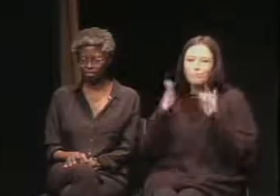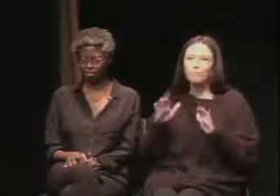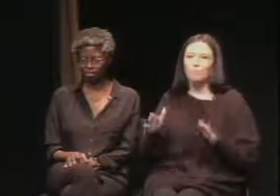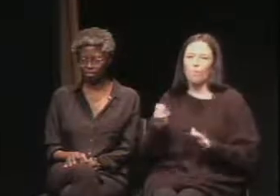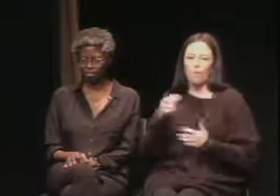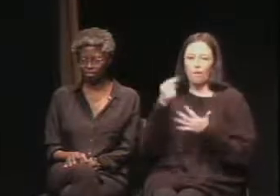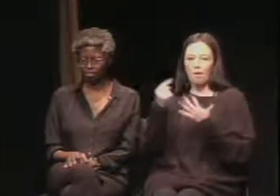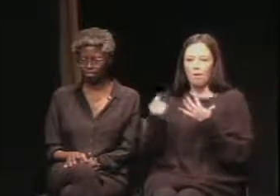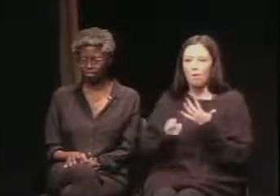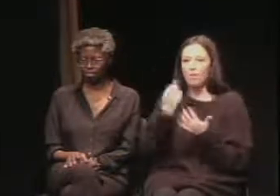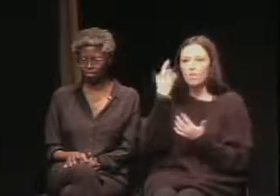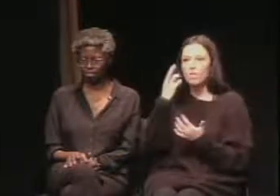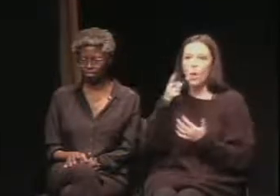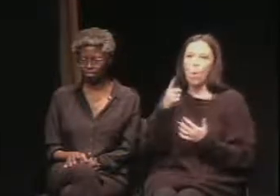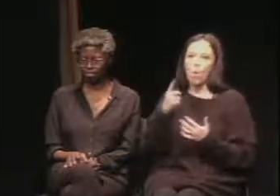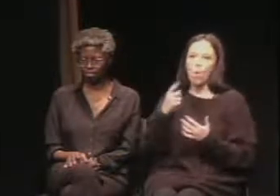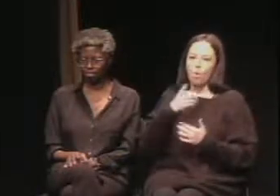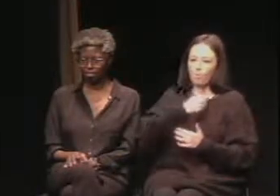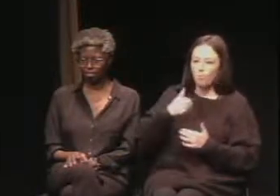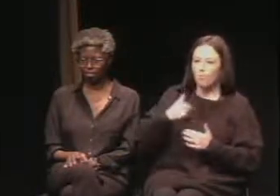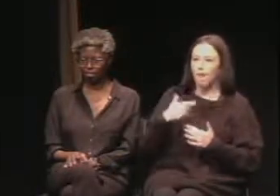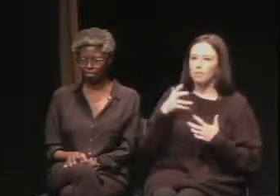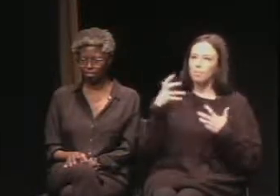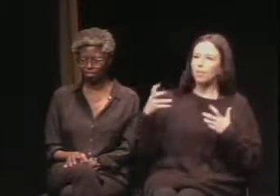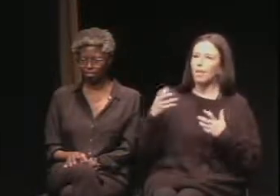things are, right? She's developed too soon. Right.